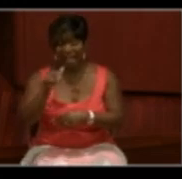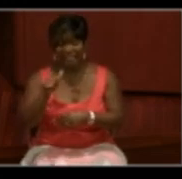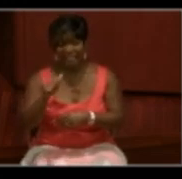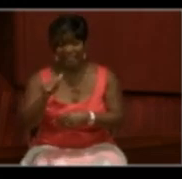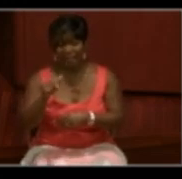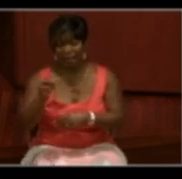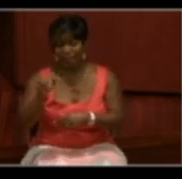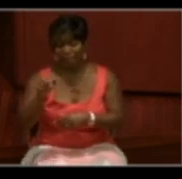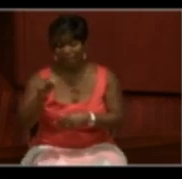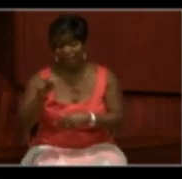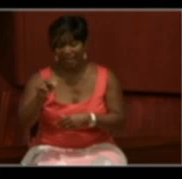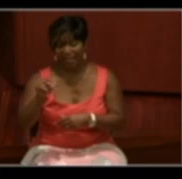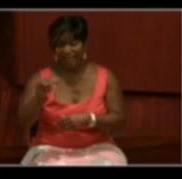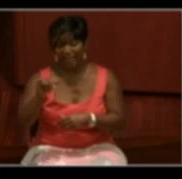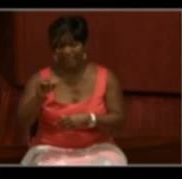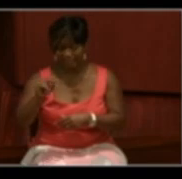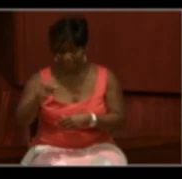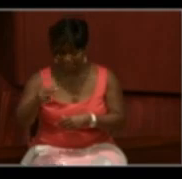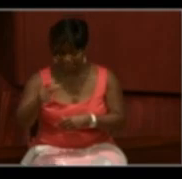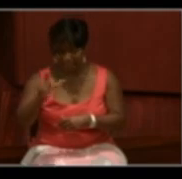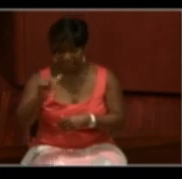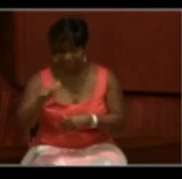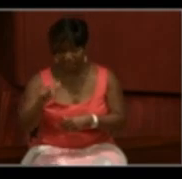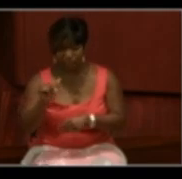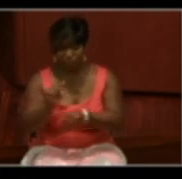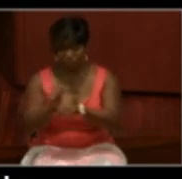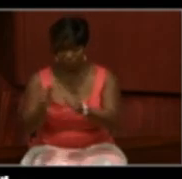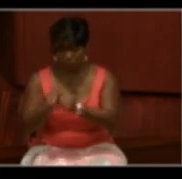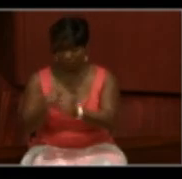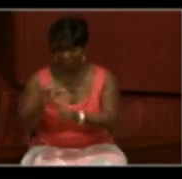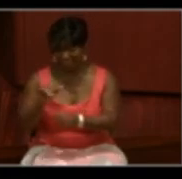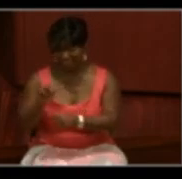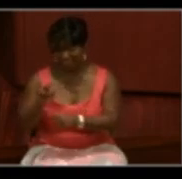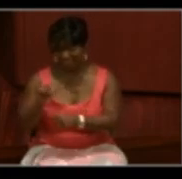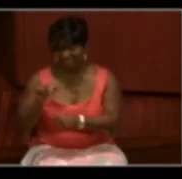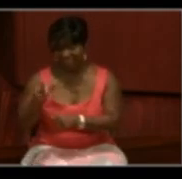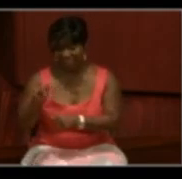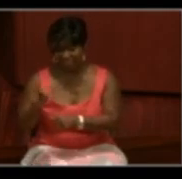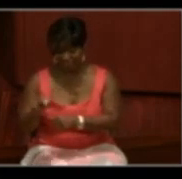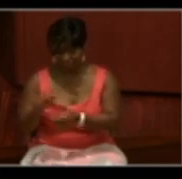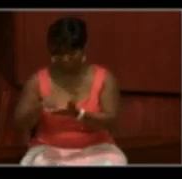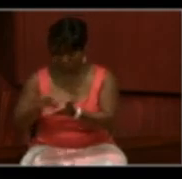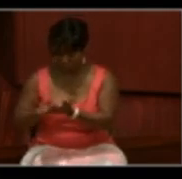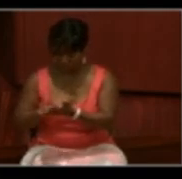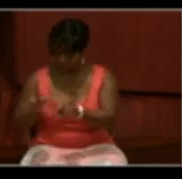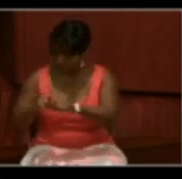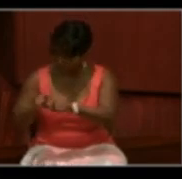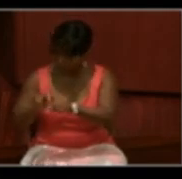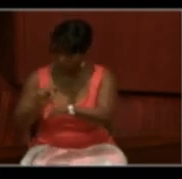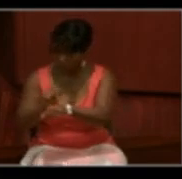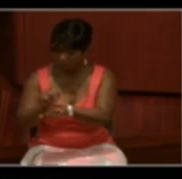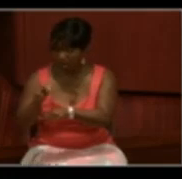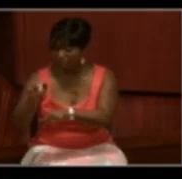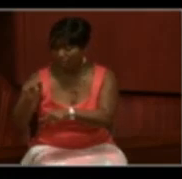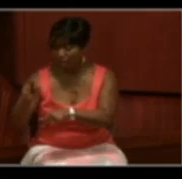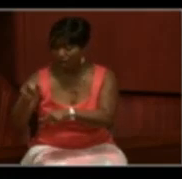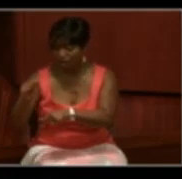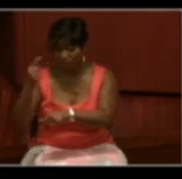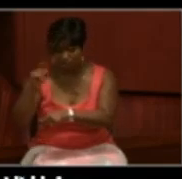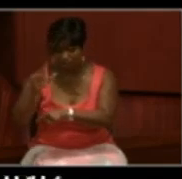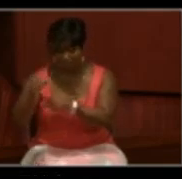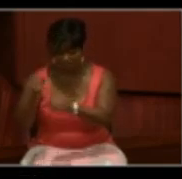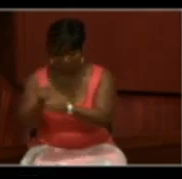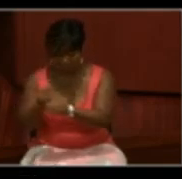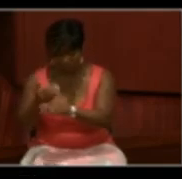with civilian personnel records, and she's also been with the National Archives for 5 years. Before joining the